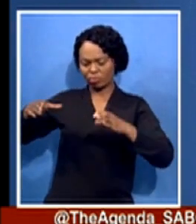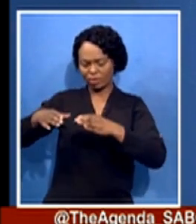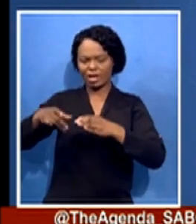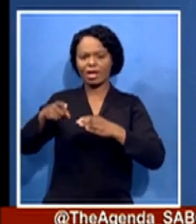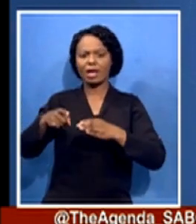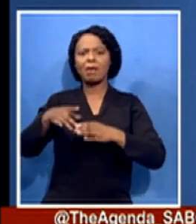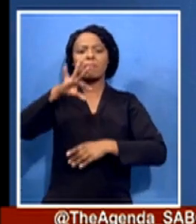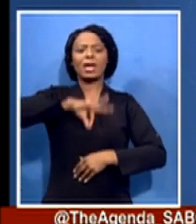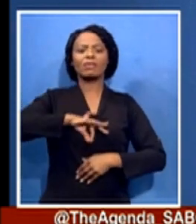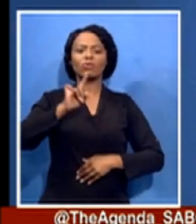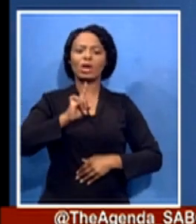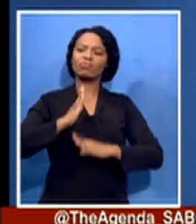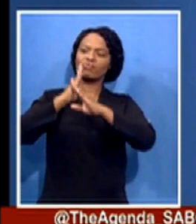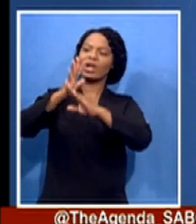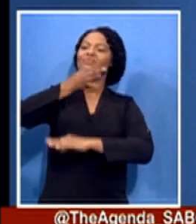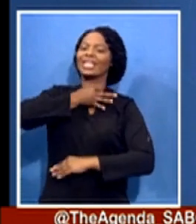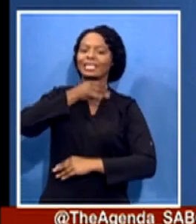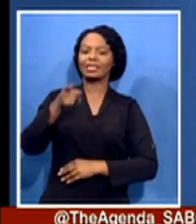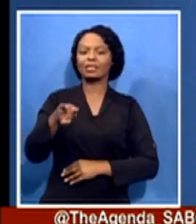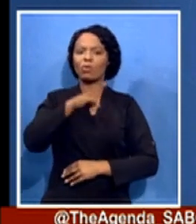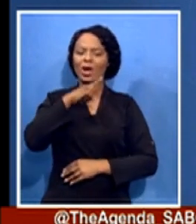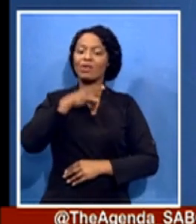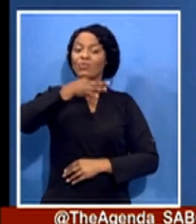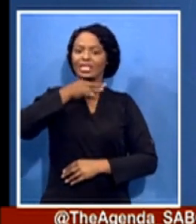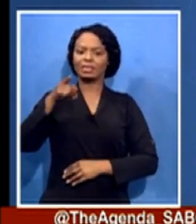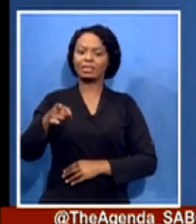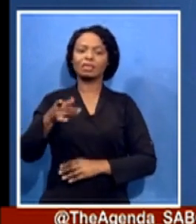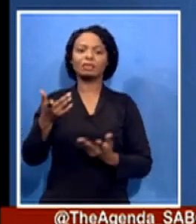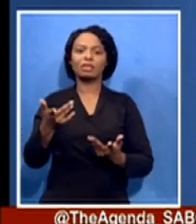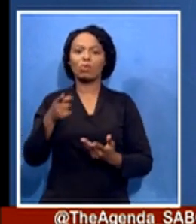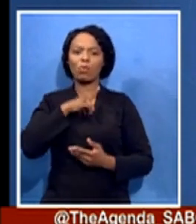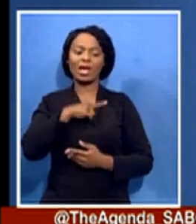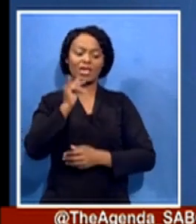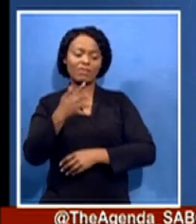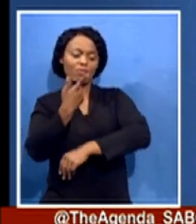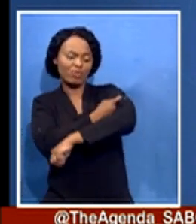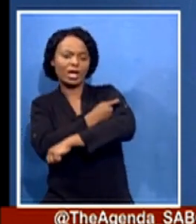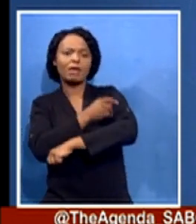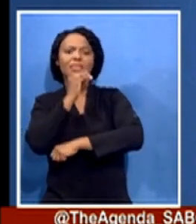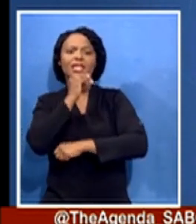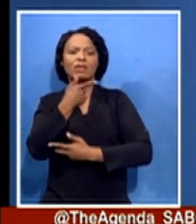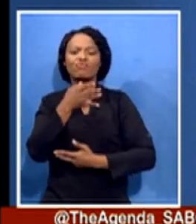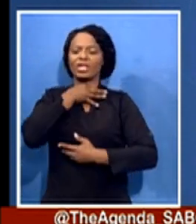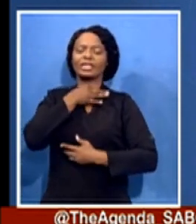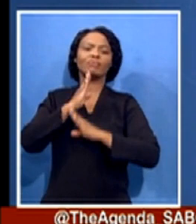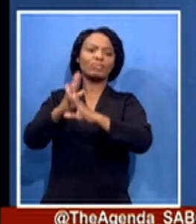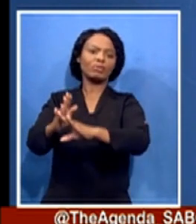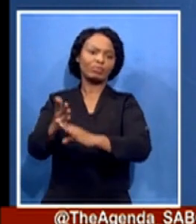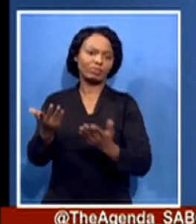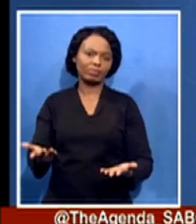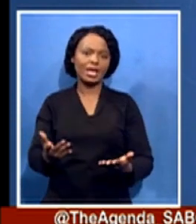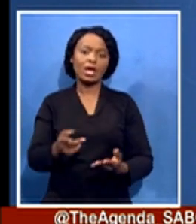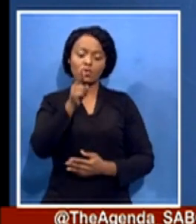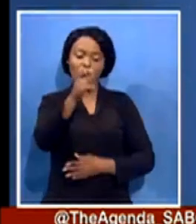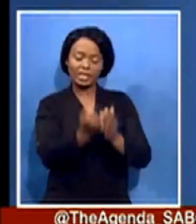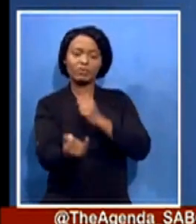these vaccines at the moment, the benefits far, far, far exceed the risk for you as an individual and for society. You